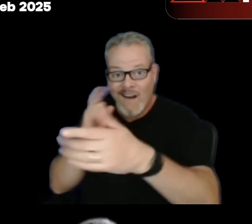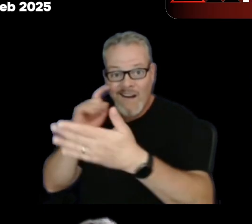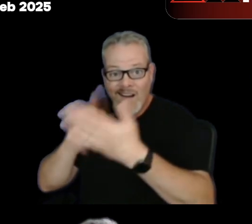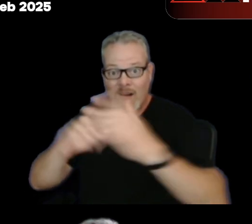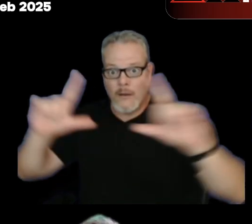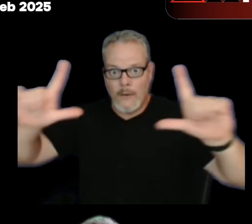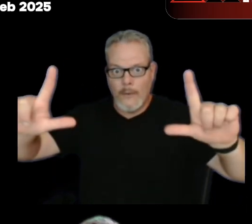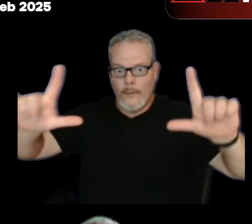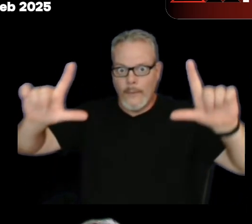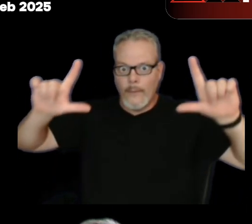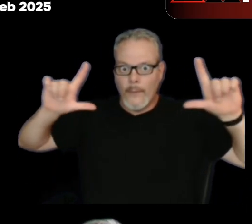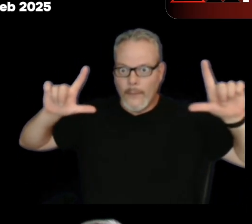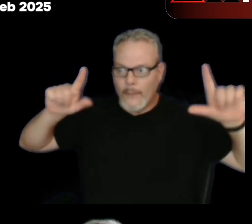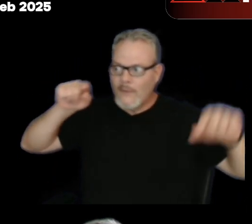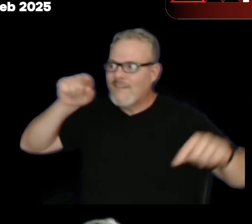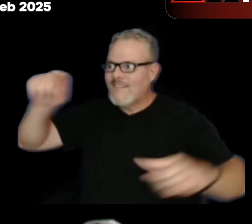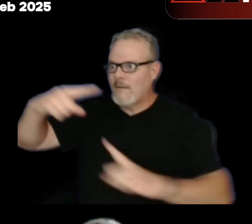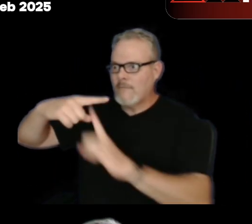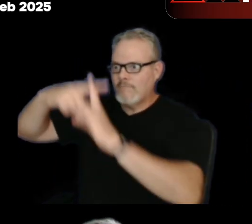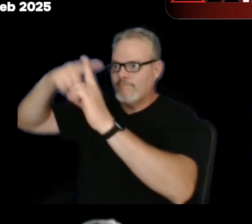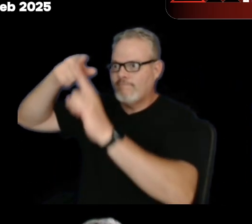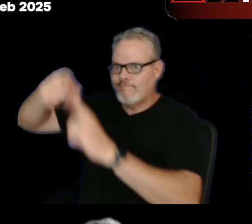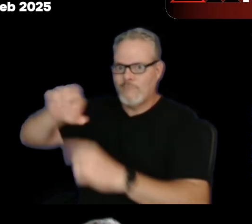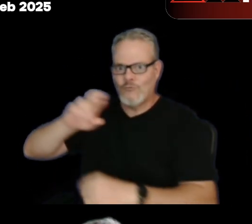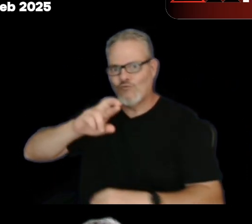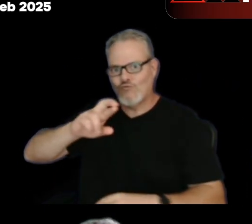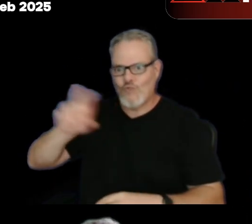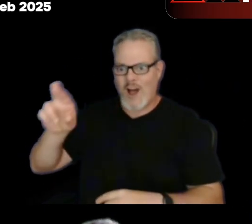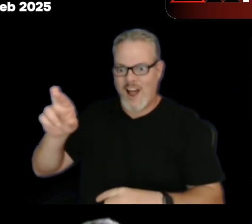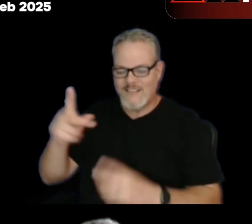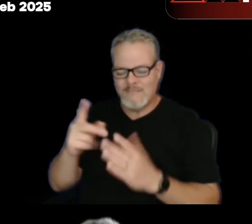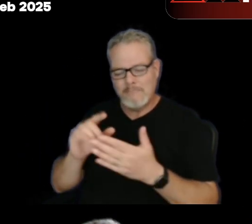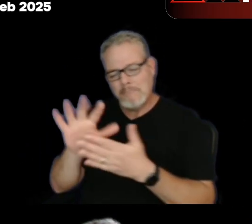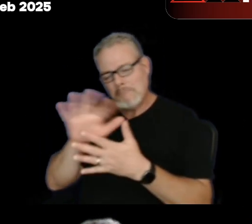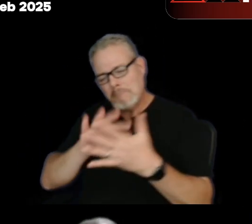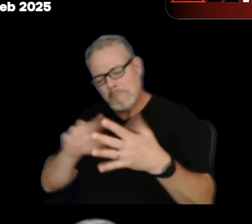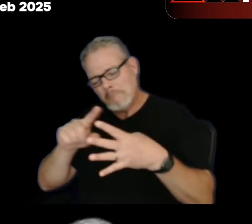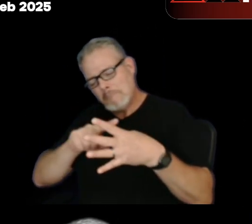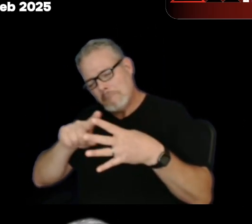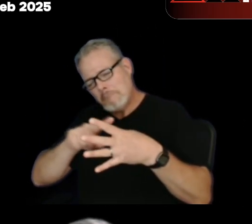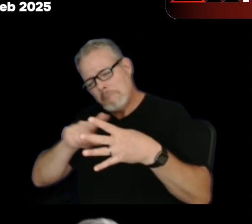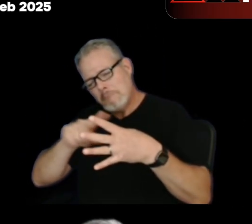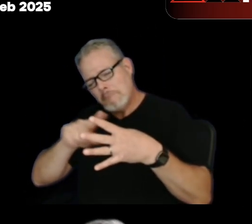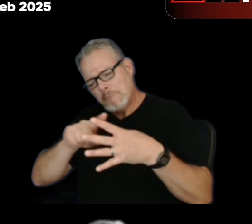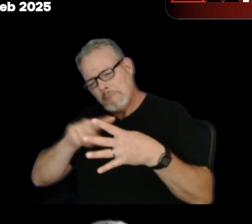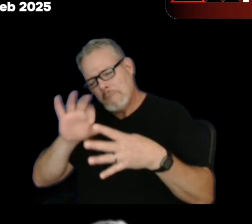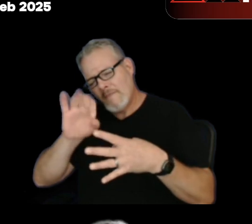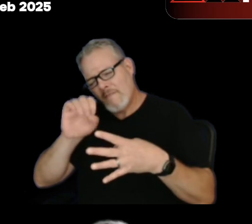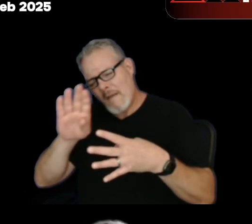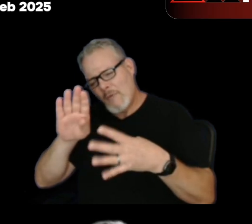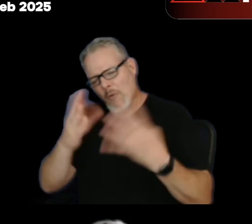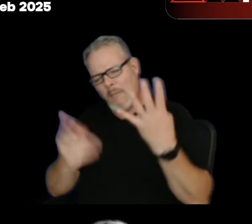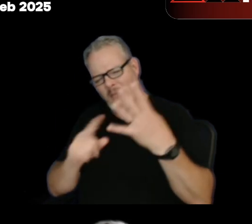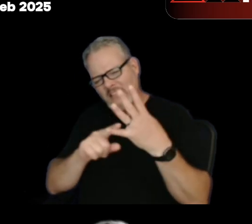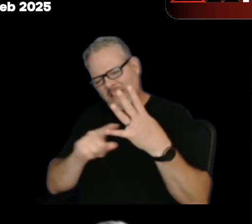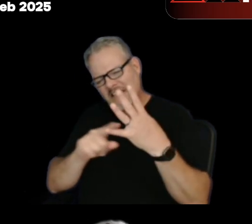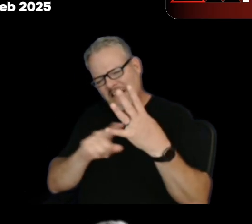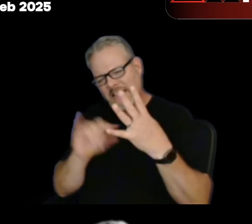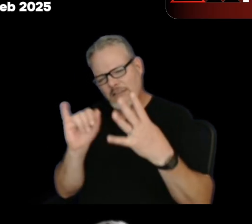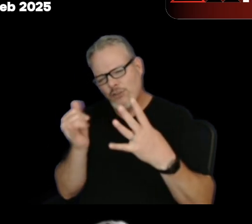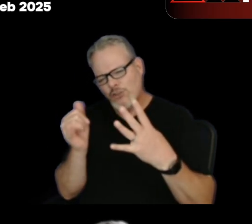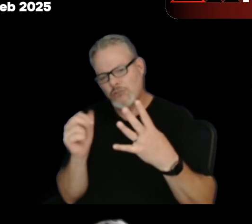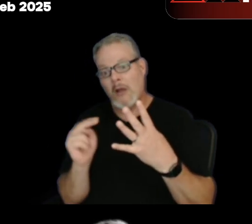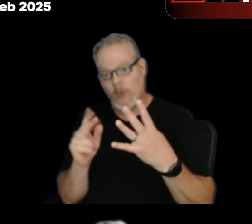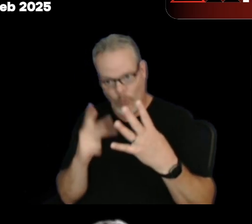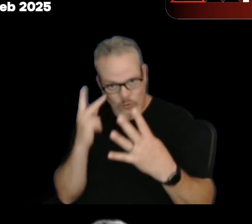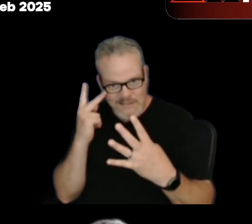where we can see from perhaps the start of February or later in January, we maybe have a slight increase in the rate of